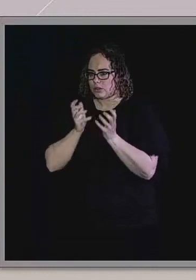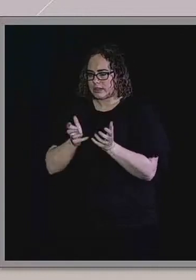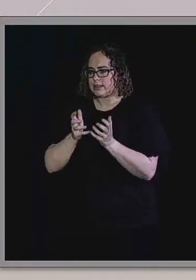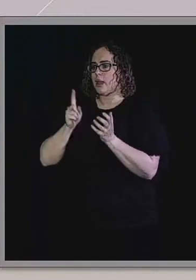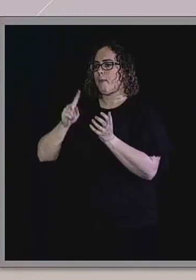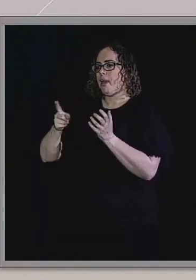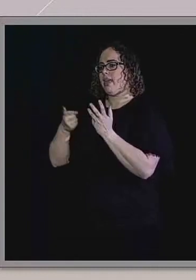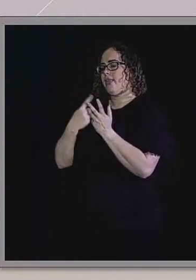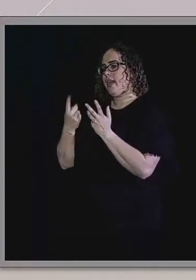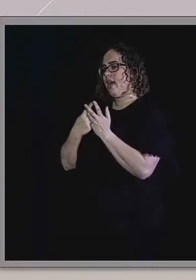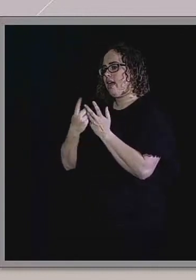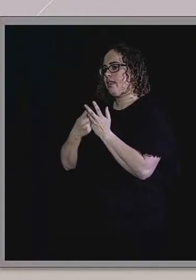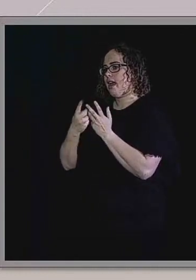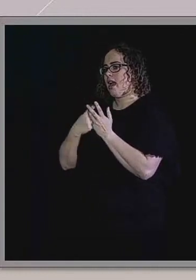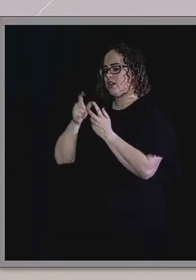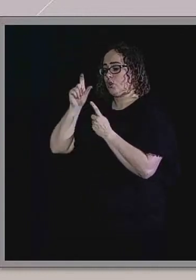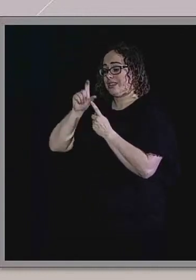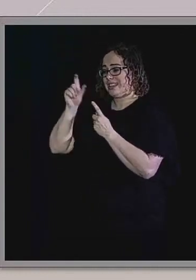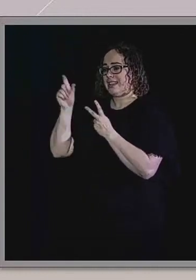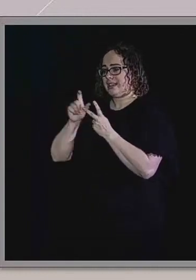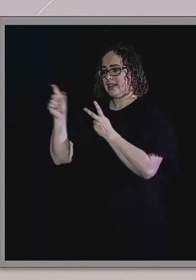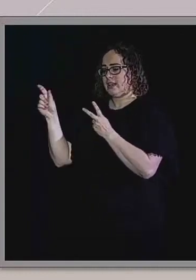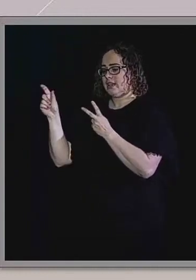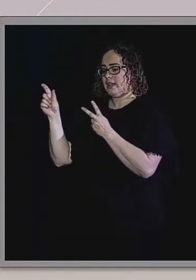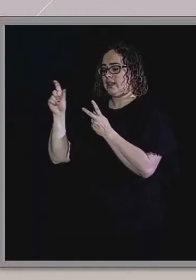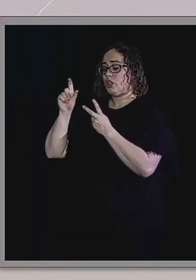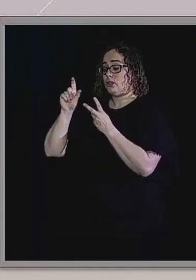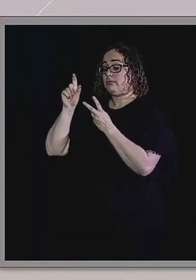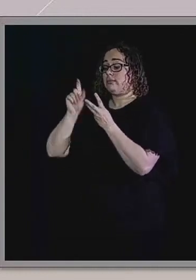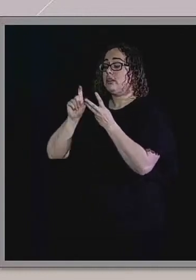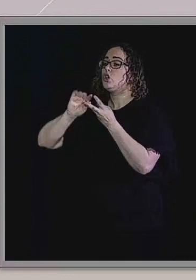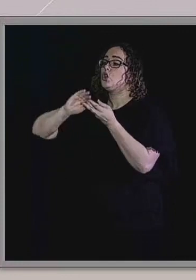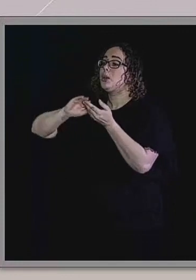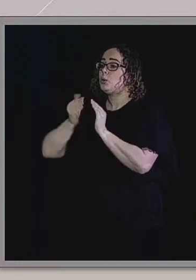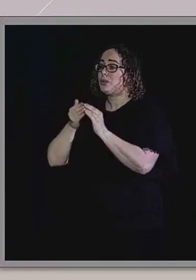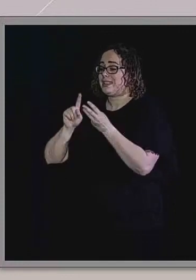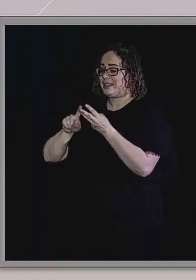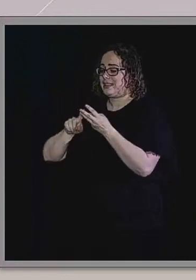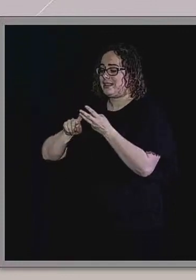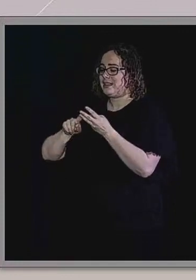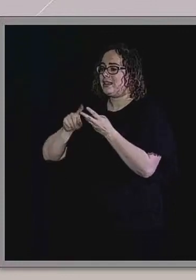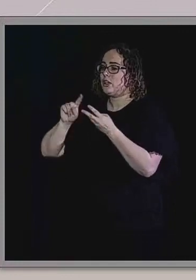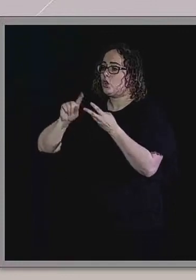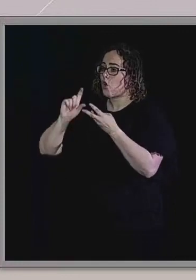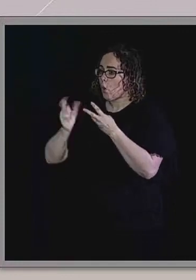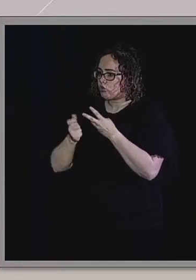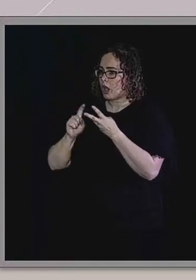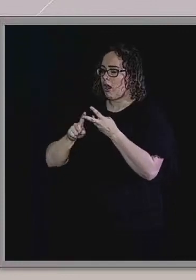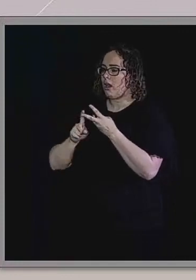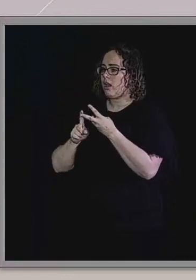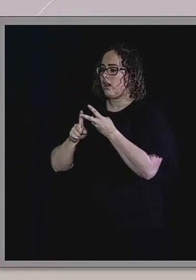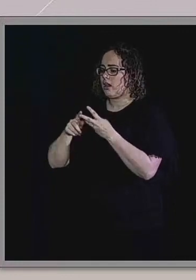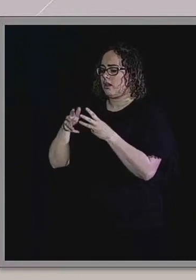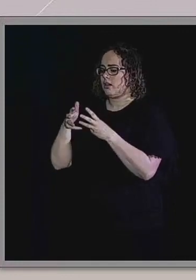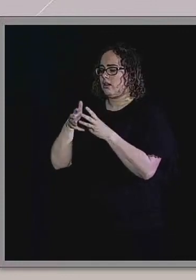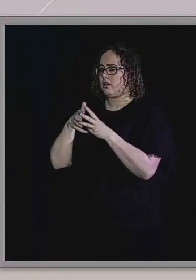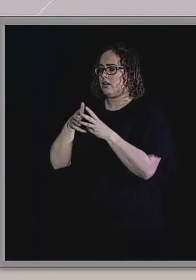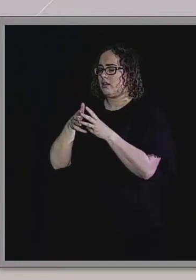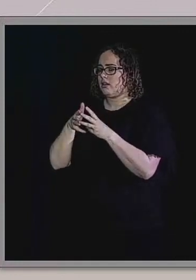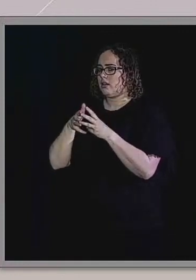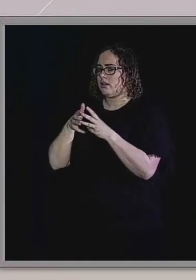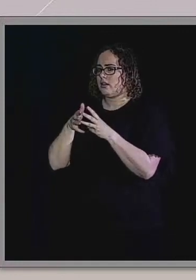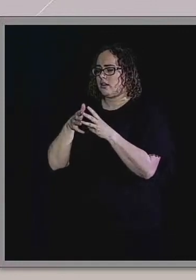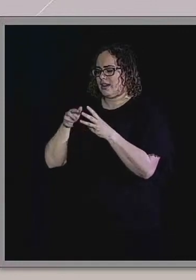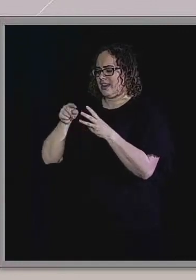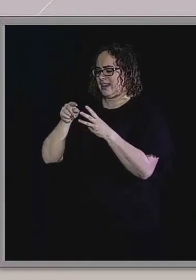two parts of the 3 C's, community and culture, well, community is more of as we've been as we get to understand how